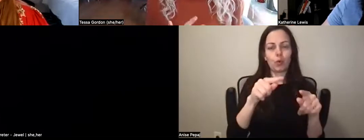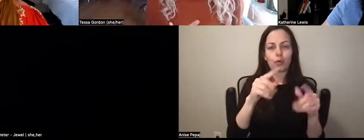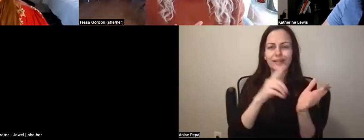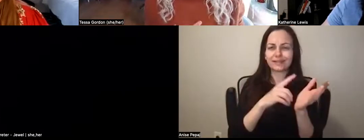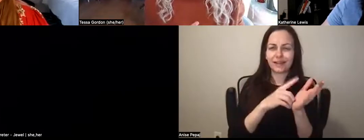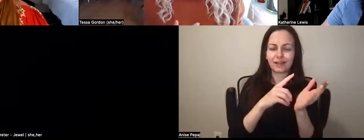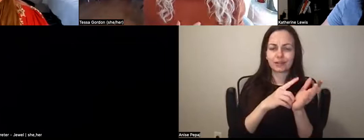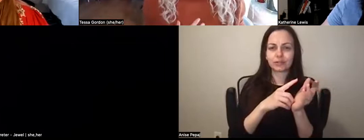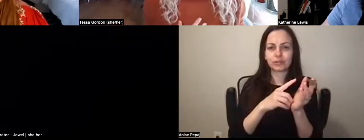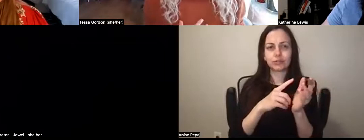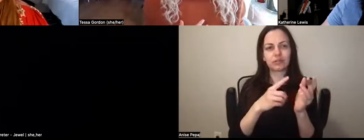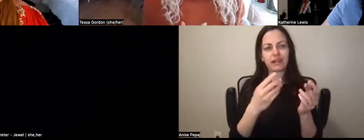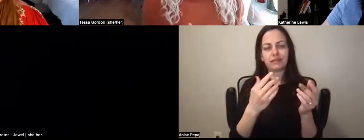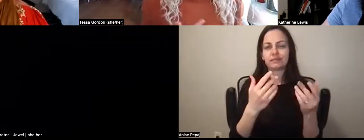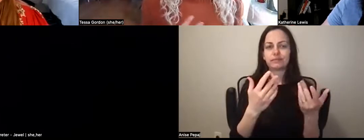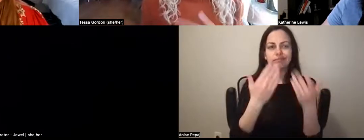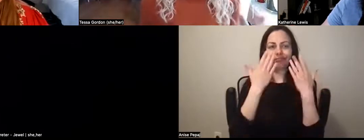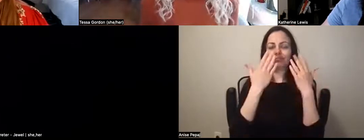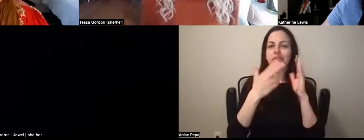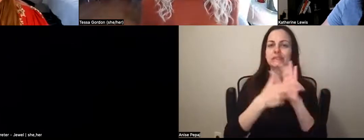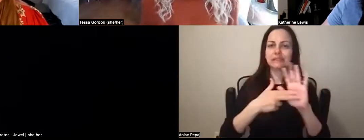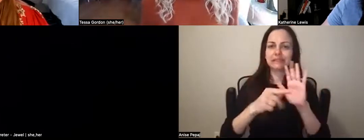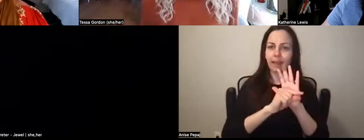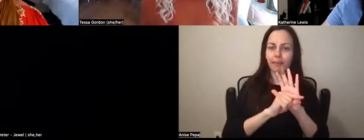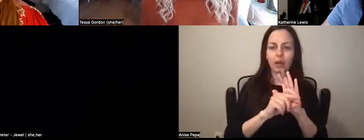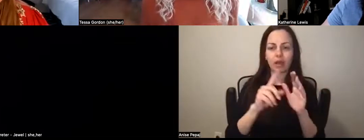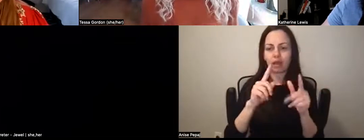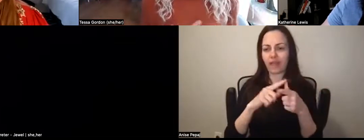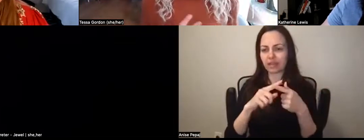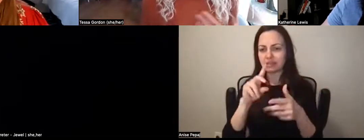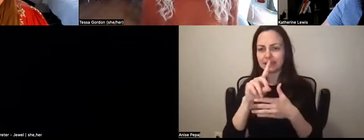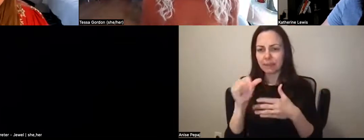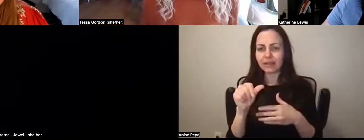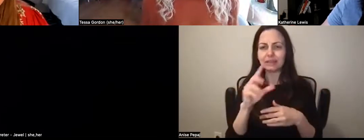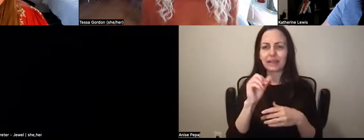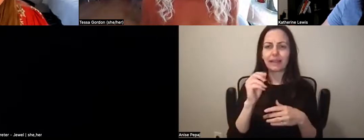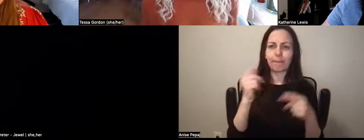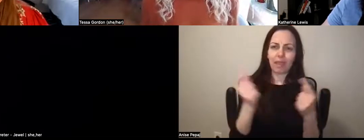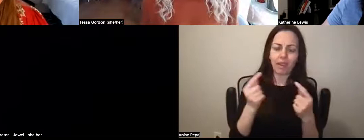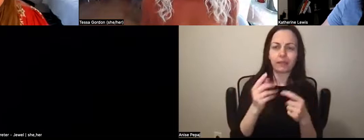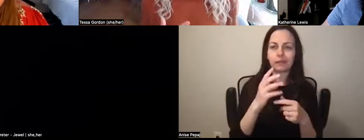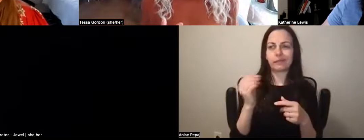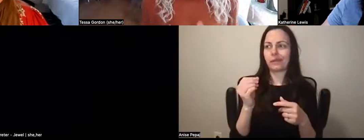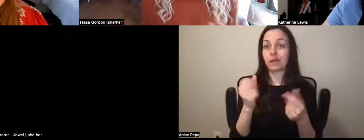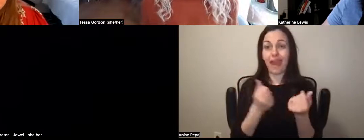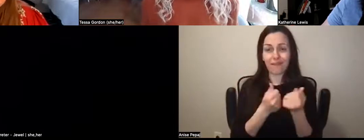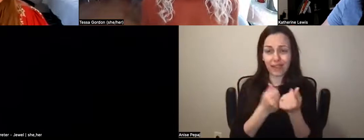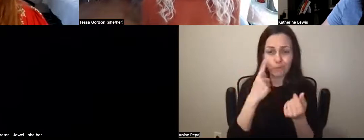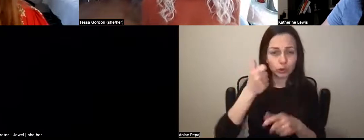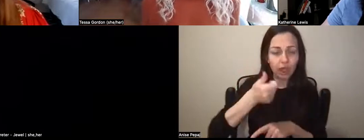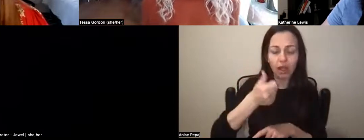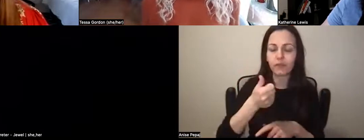And then also with, you have a disability on top of that and facial pain and advocating for yourself and the